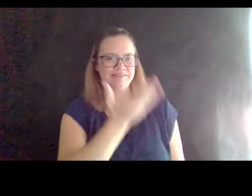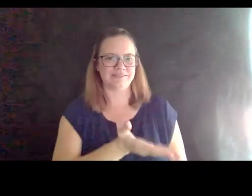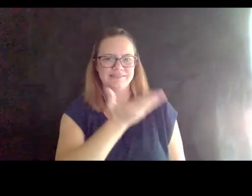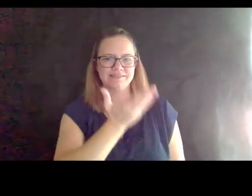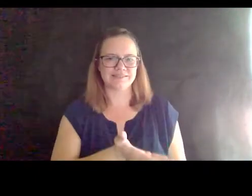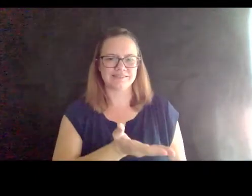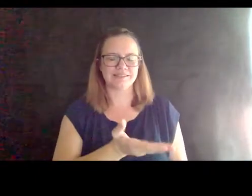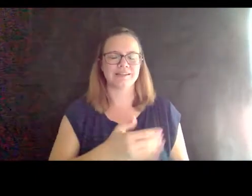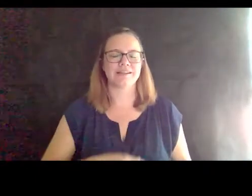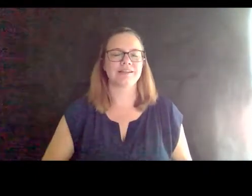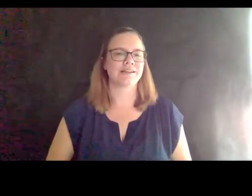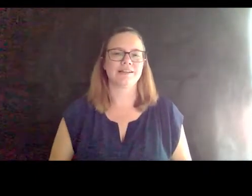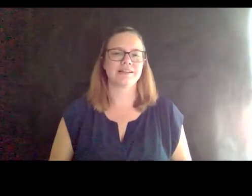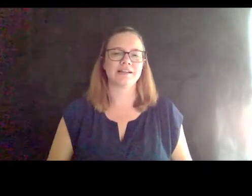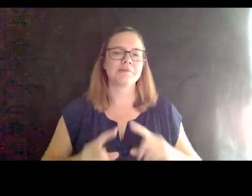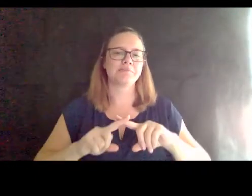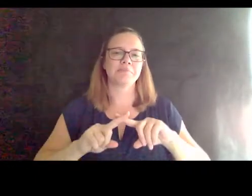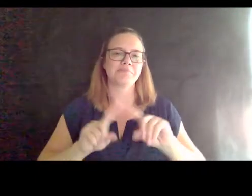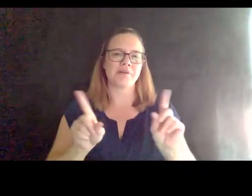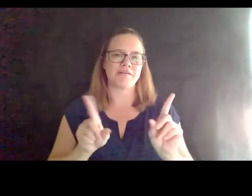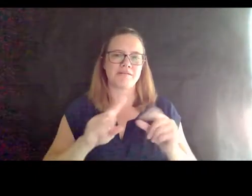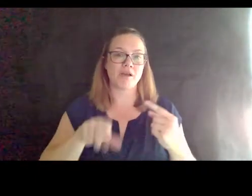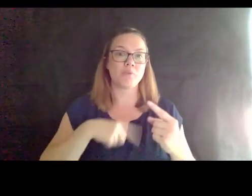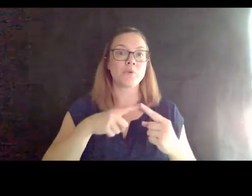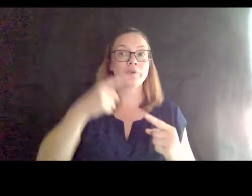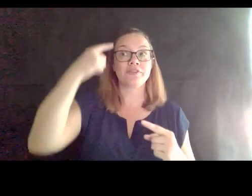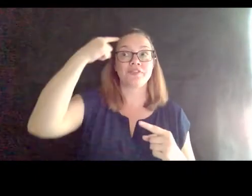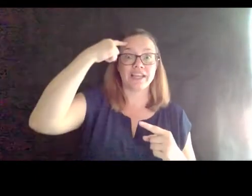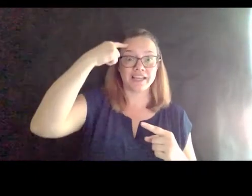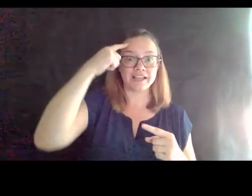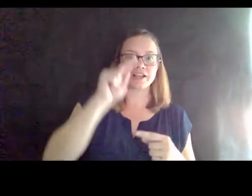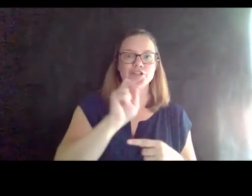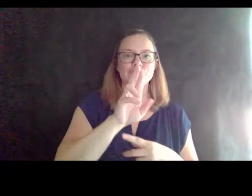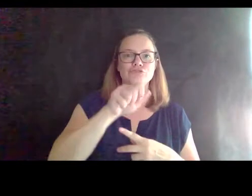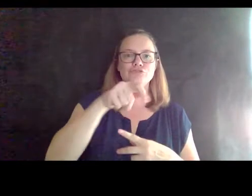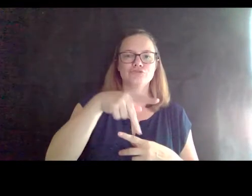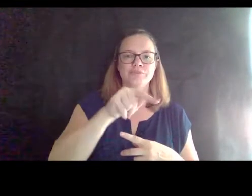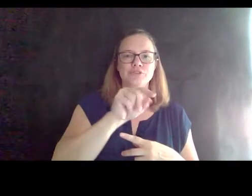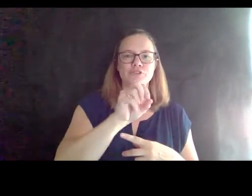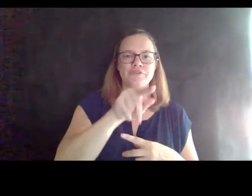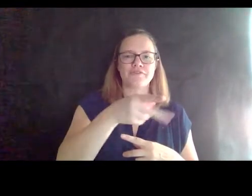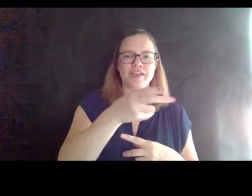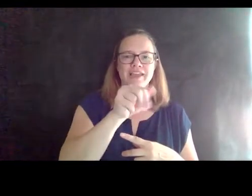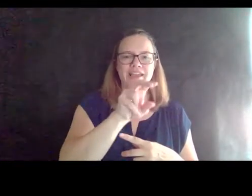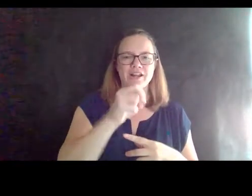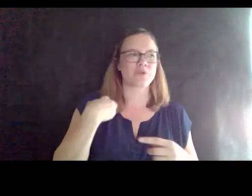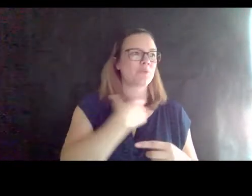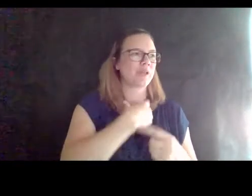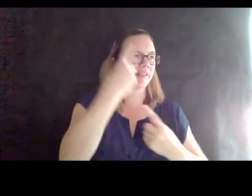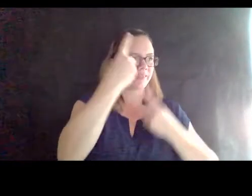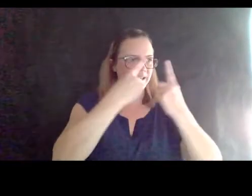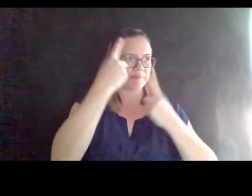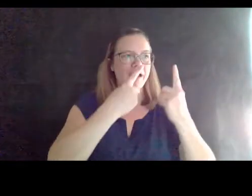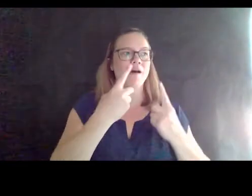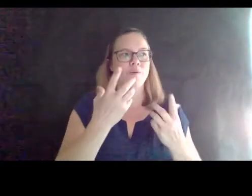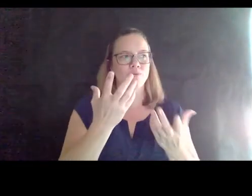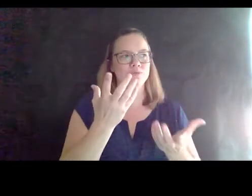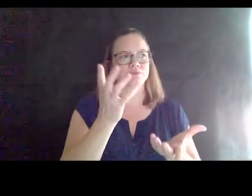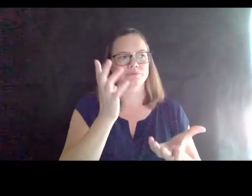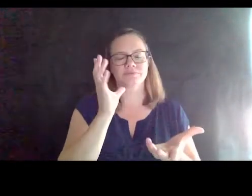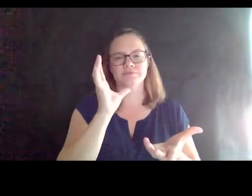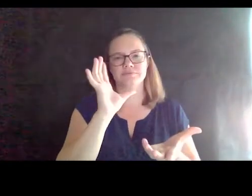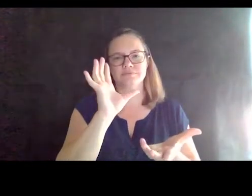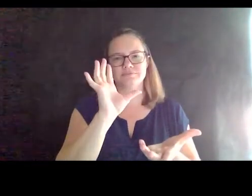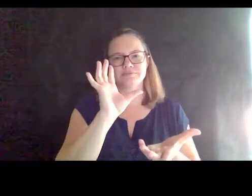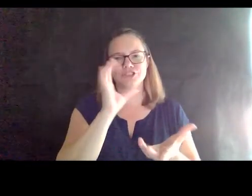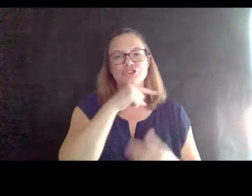food, but when we think of tryptophan, we typically think of the turkey, but it's found in other foods as